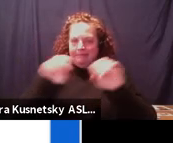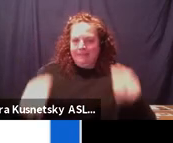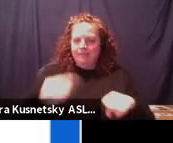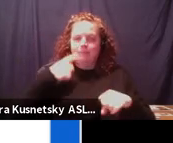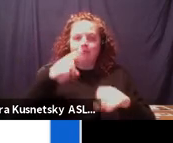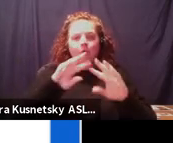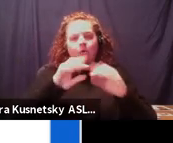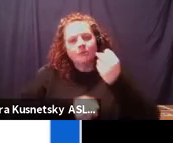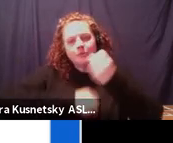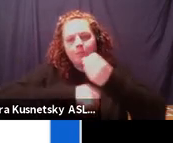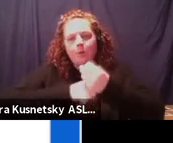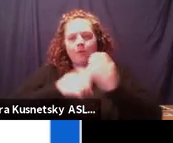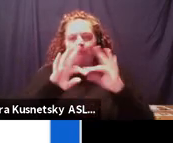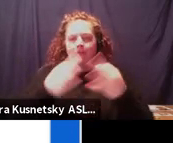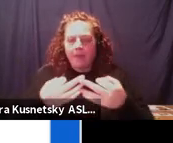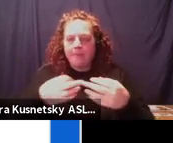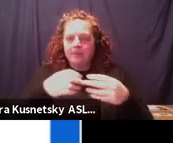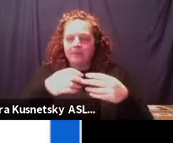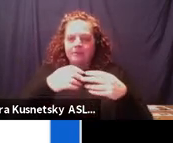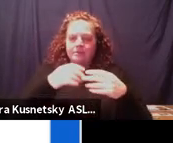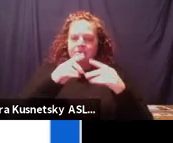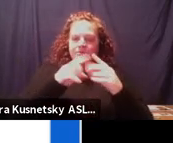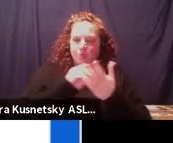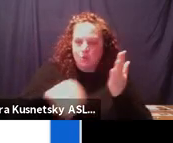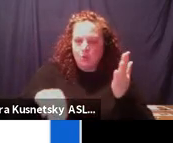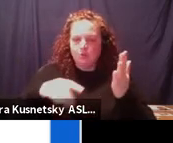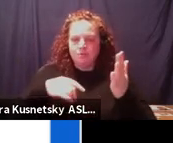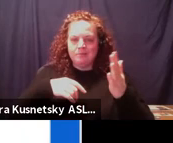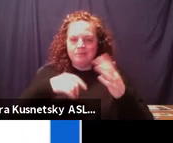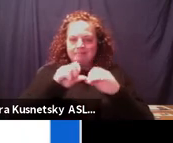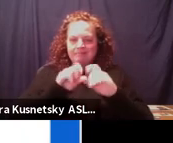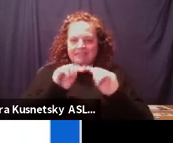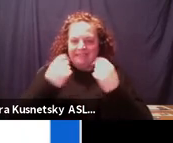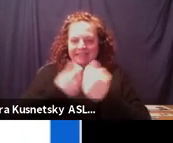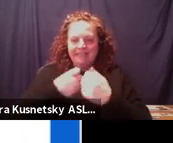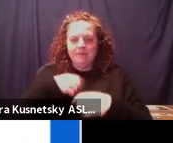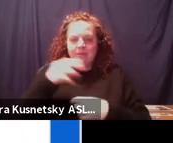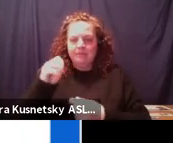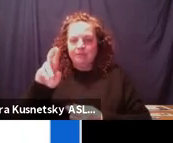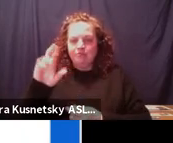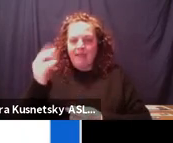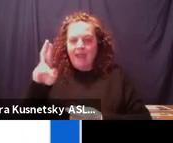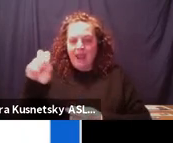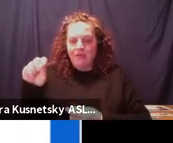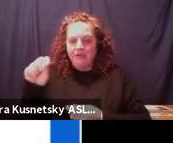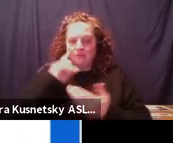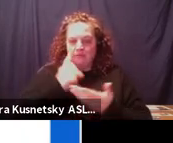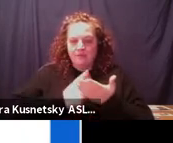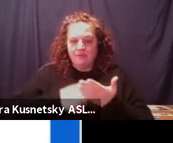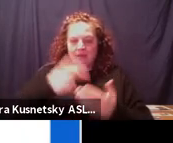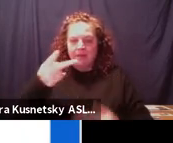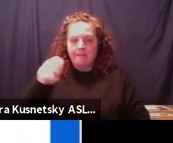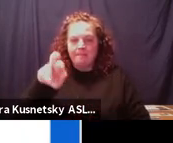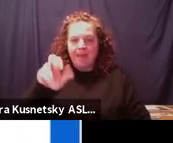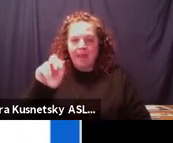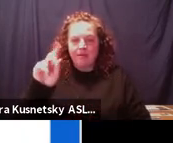and our teams. And Mr. Harris was on talking about Panorama, and I wanted to do a little bit of a deep dive with that. So we're